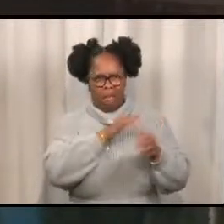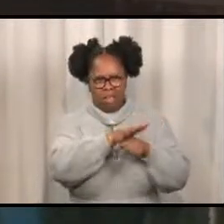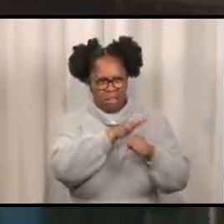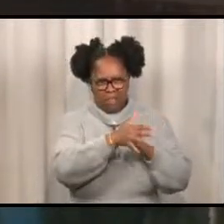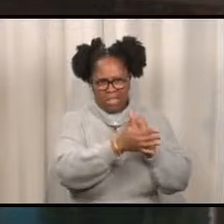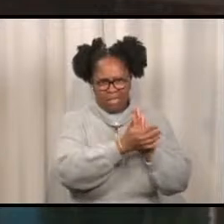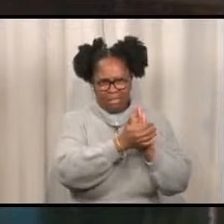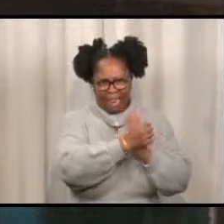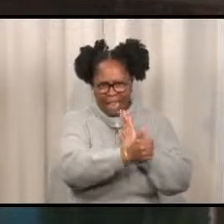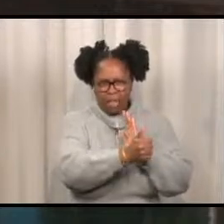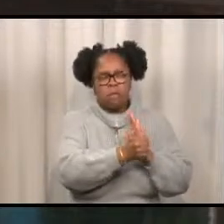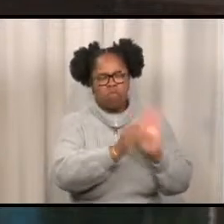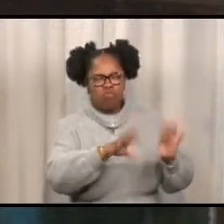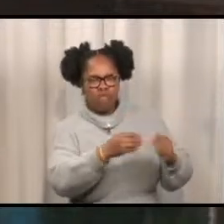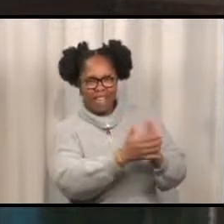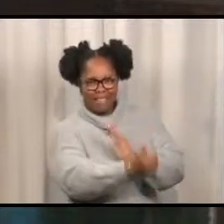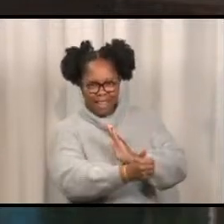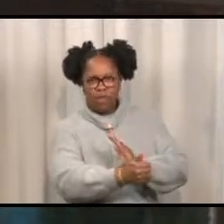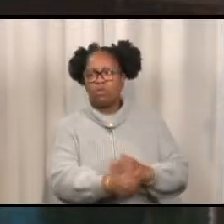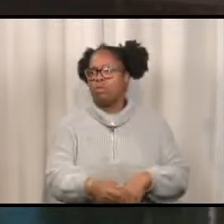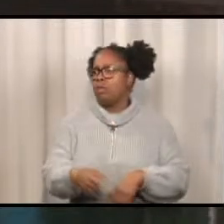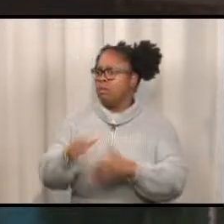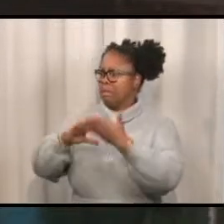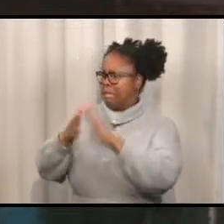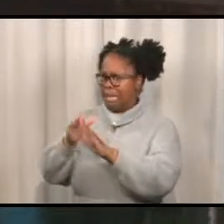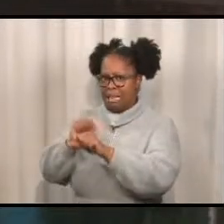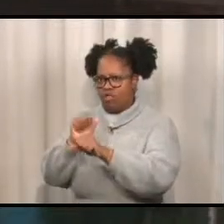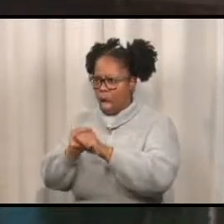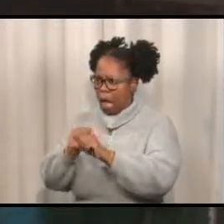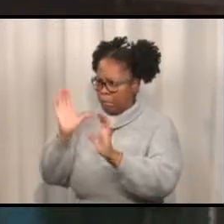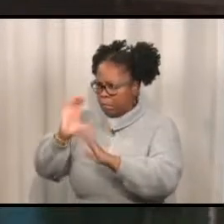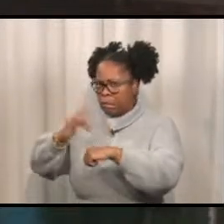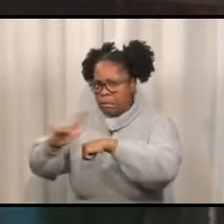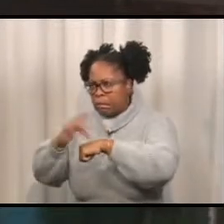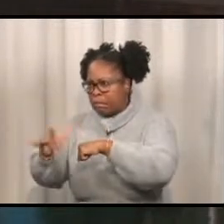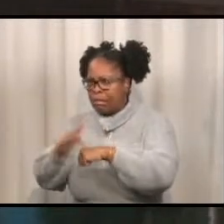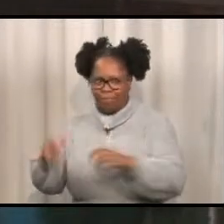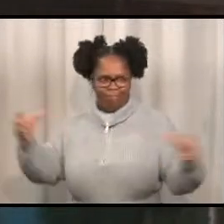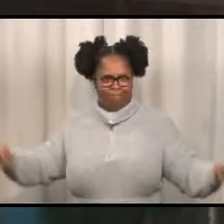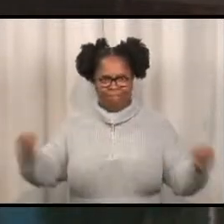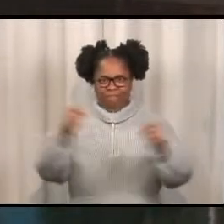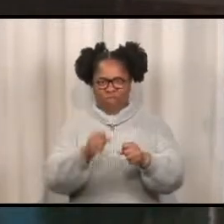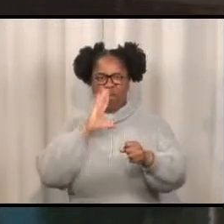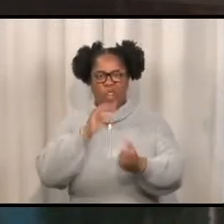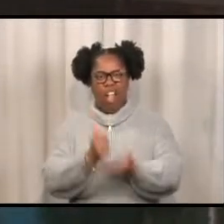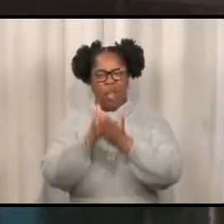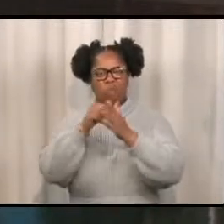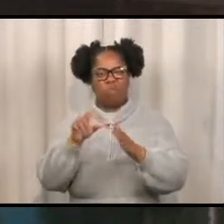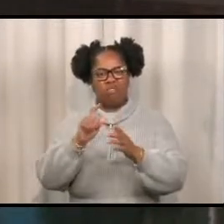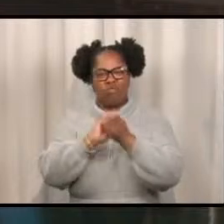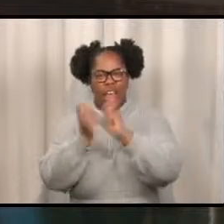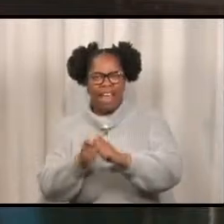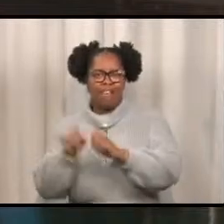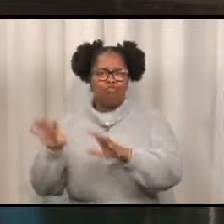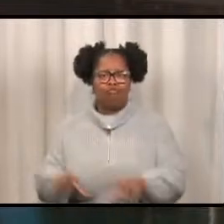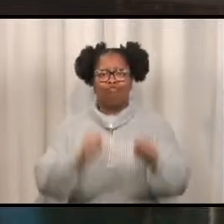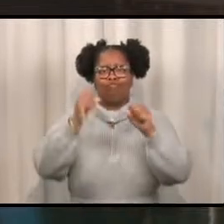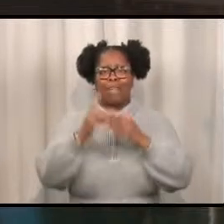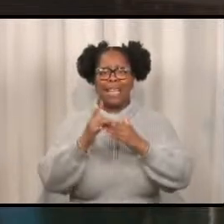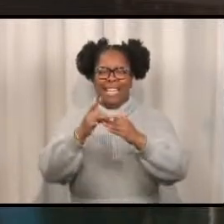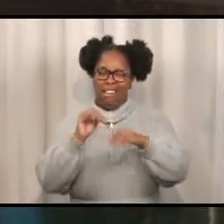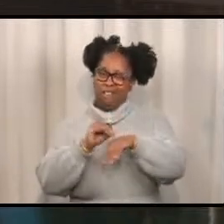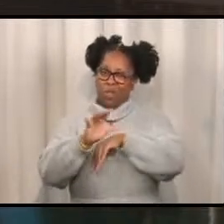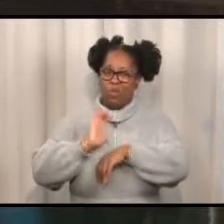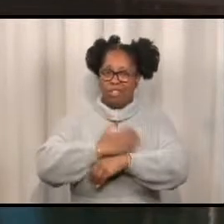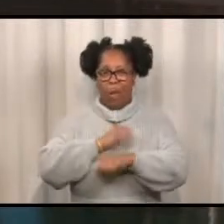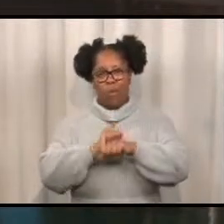city employment, and really develop a new generation of leaders that are going to change and lead and influence the way that we